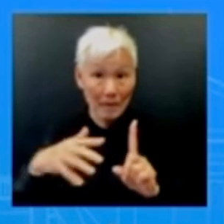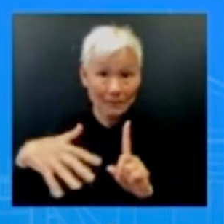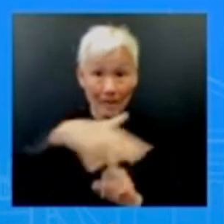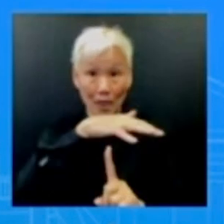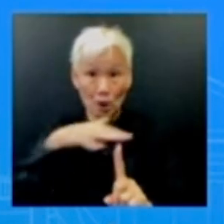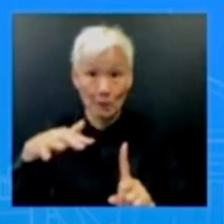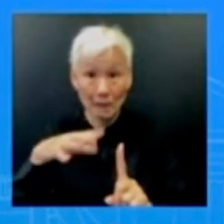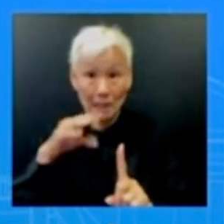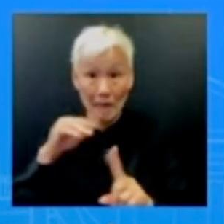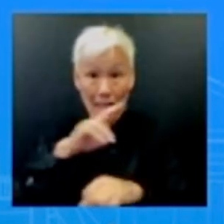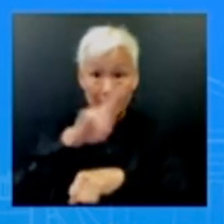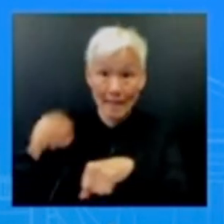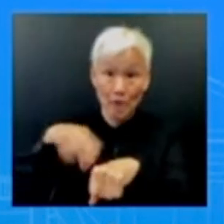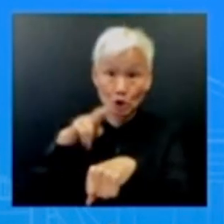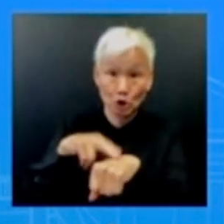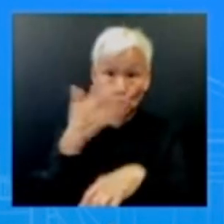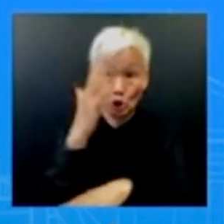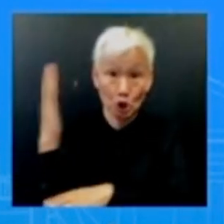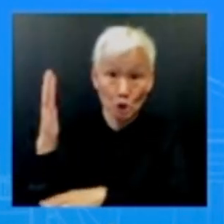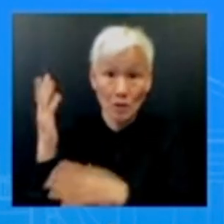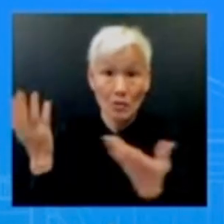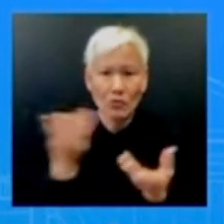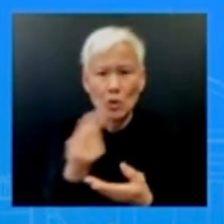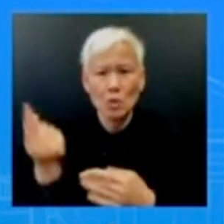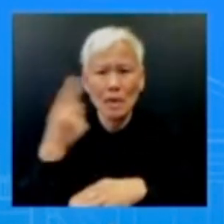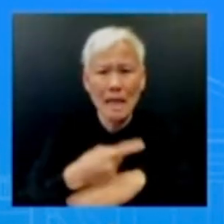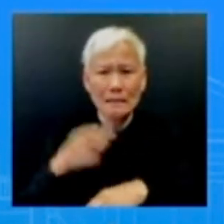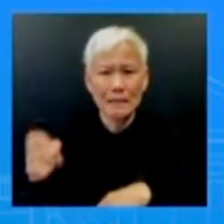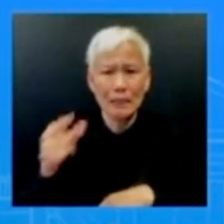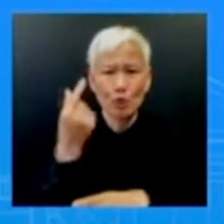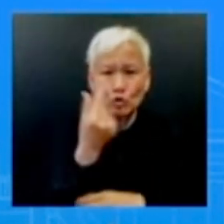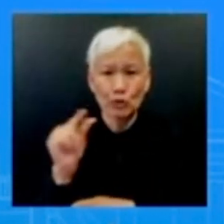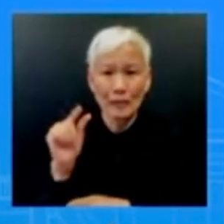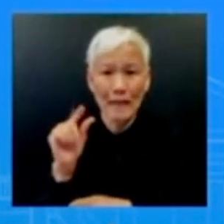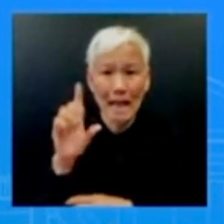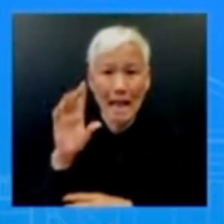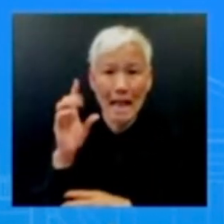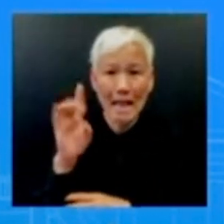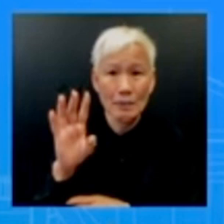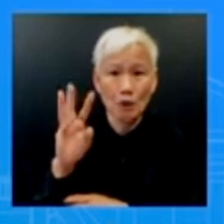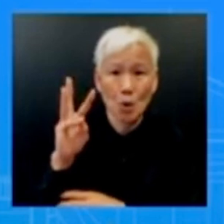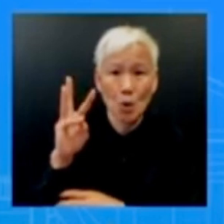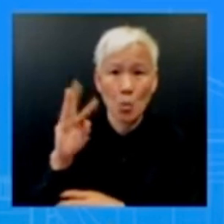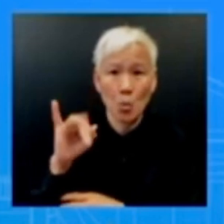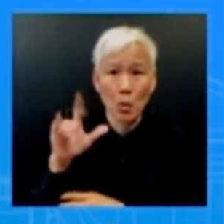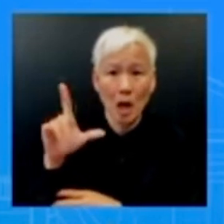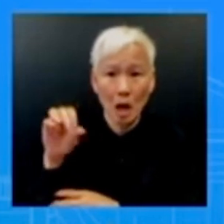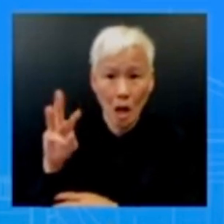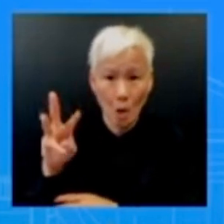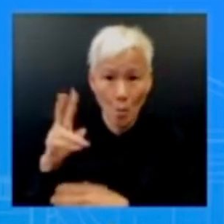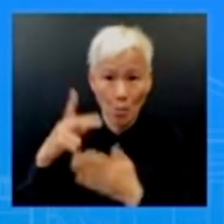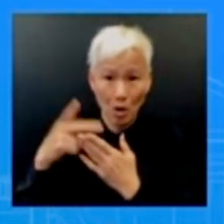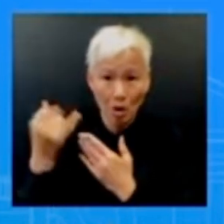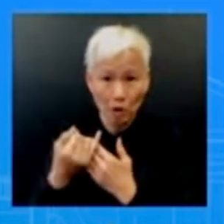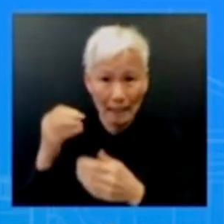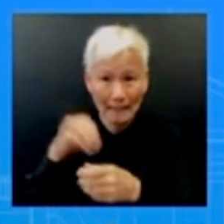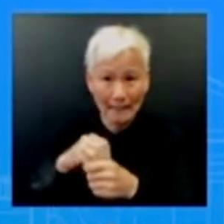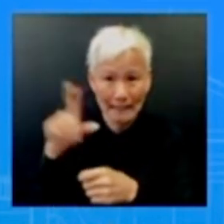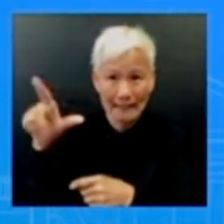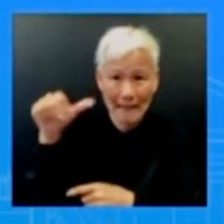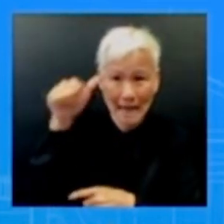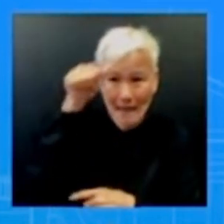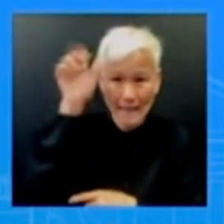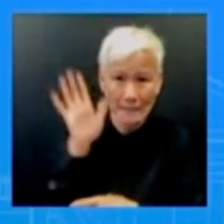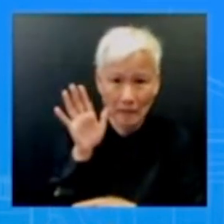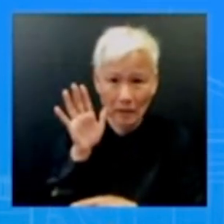he greenlighted the Willow Project in Alaska. So this, it looks like he's sending conflicting signals here. So can you